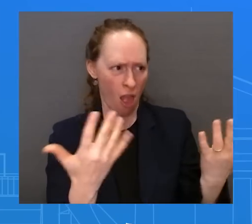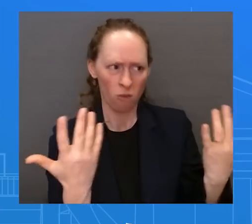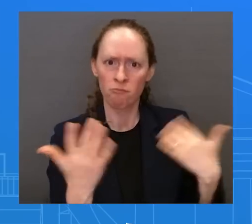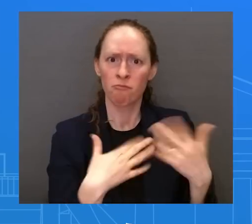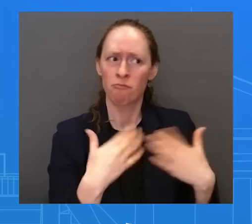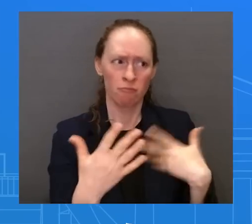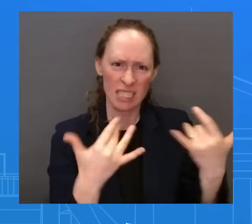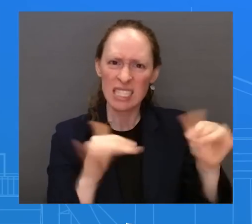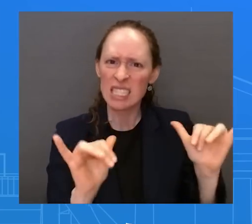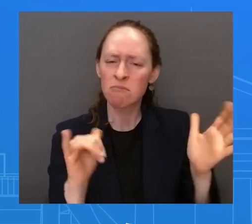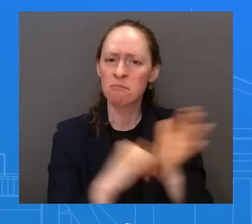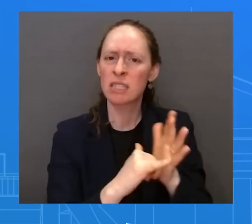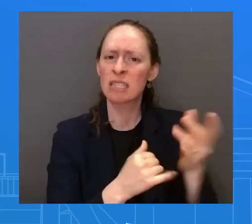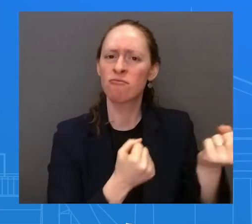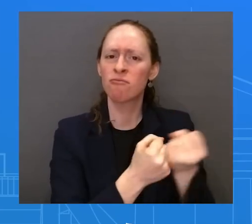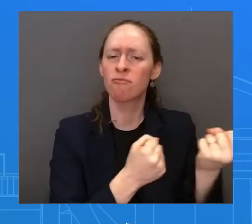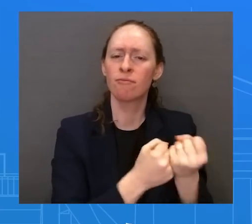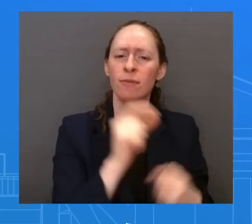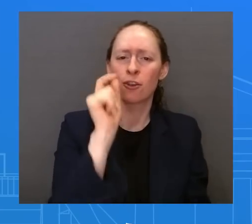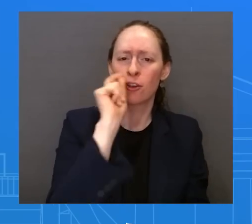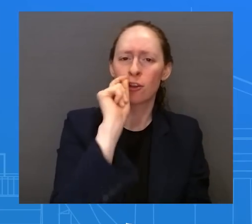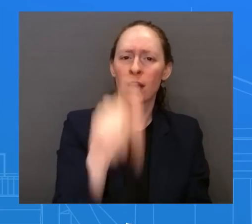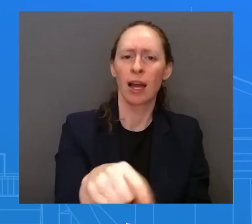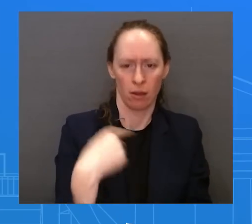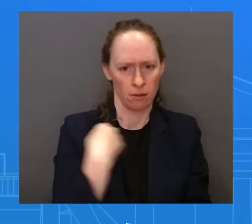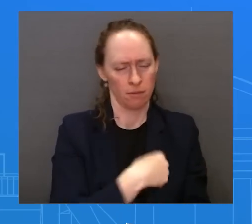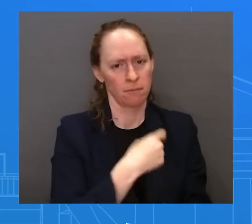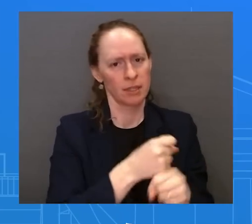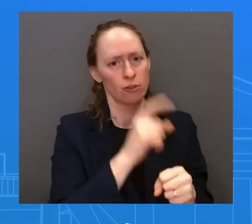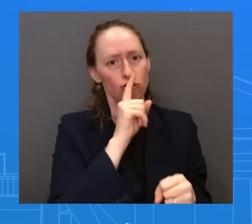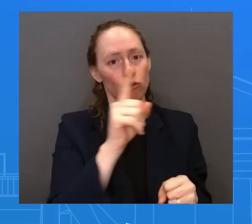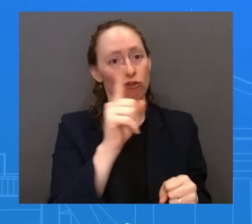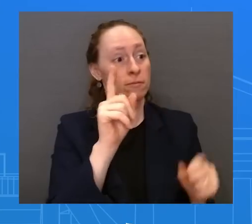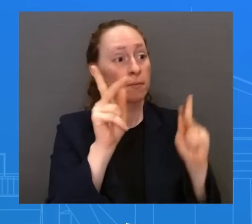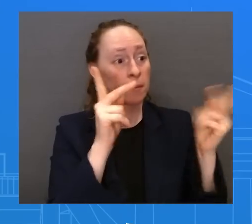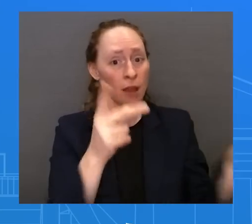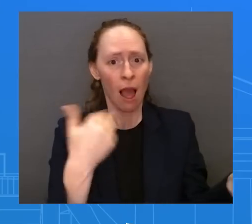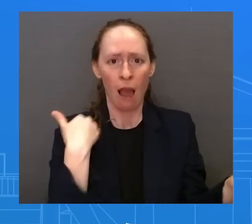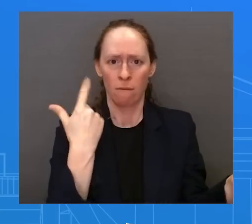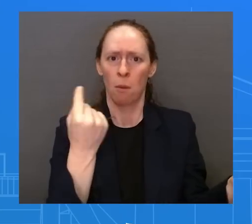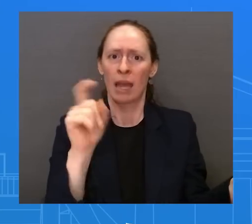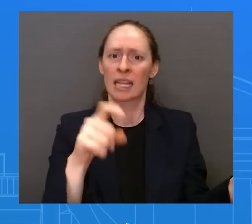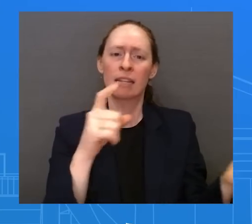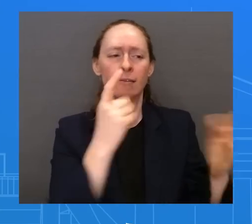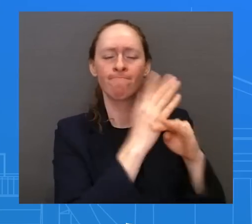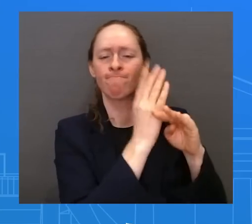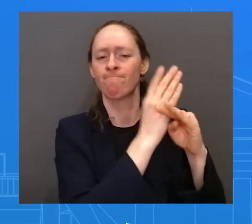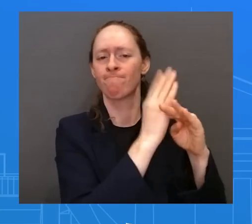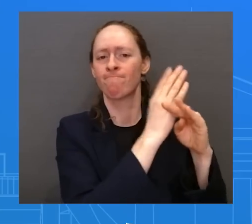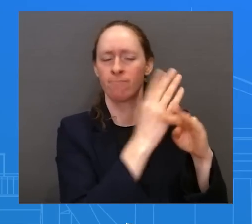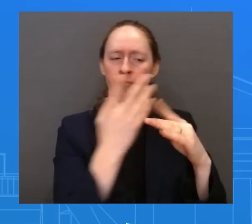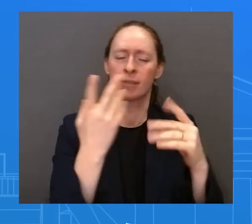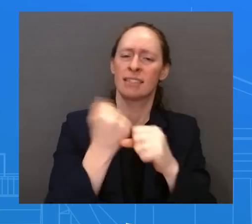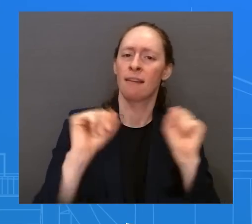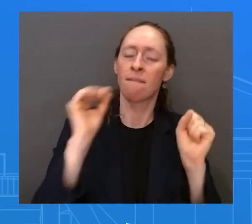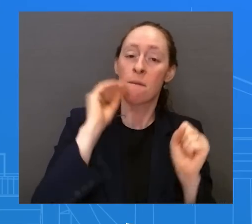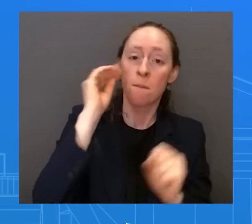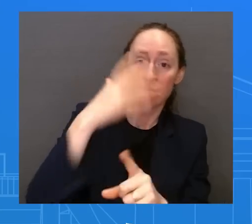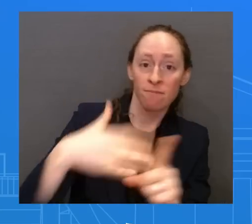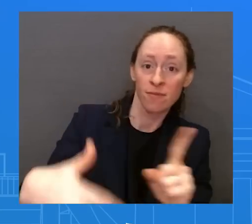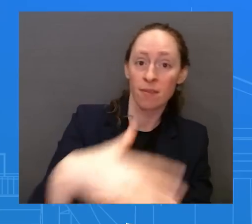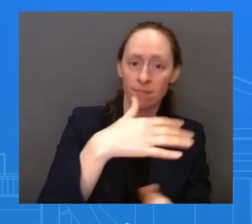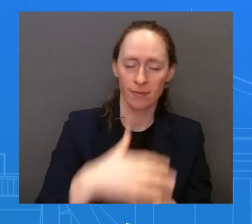Ukrainian people have what they need to fight for their freedom and so you've seen us do that you've seen us announce uh security assistance